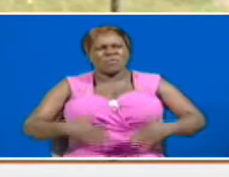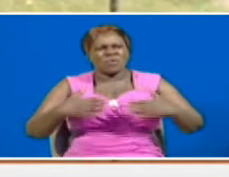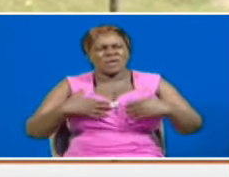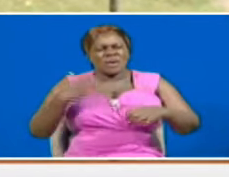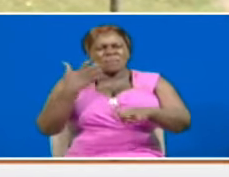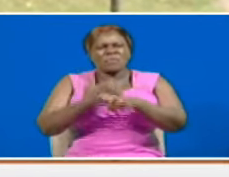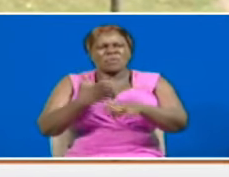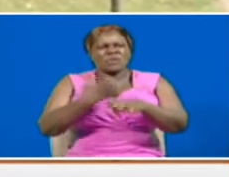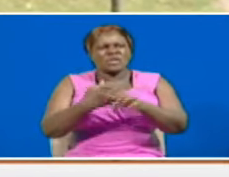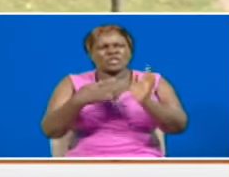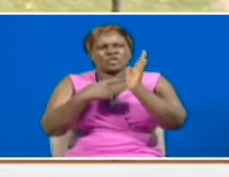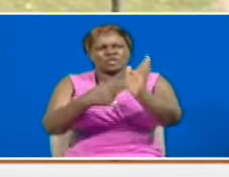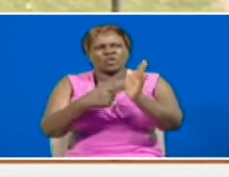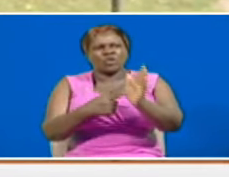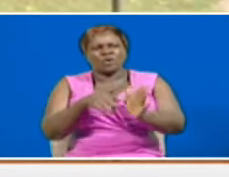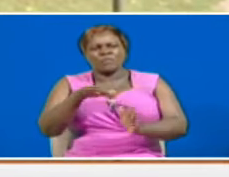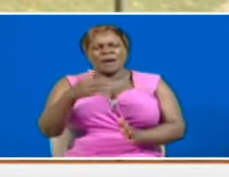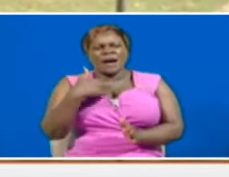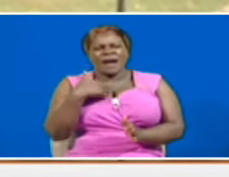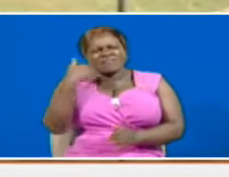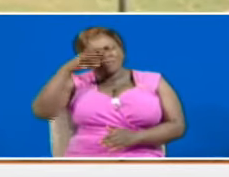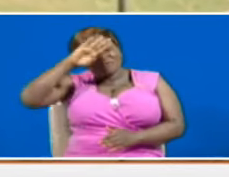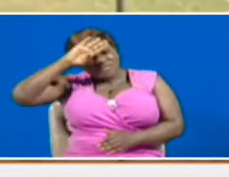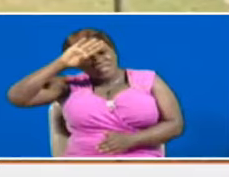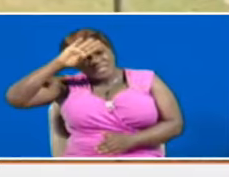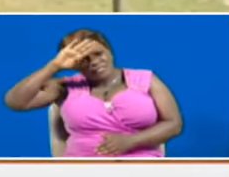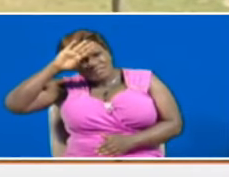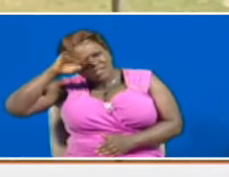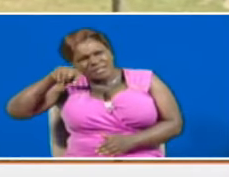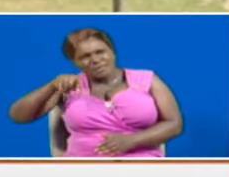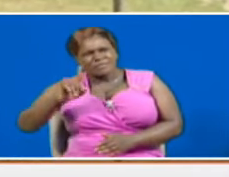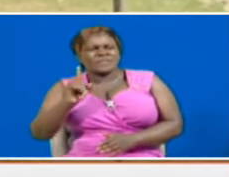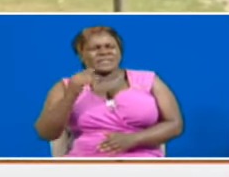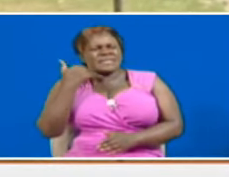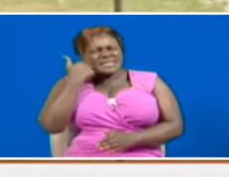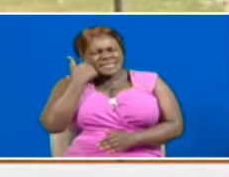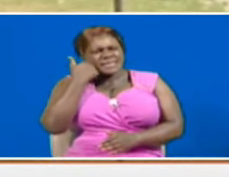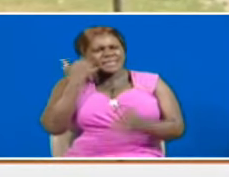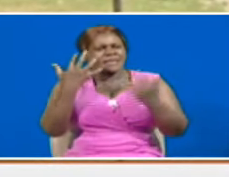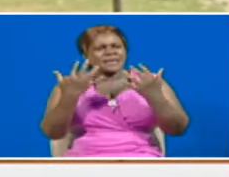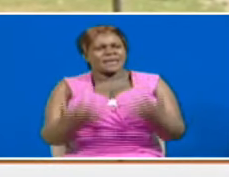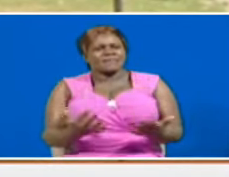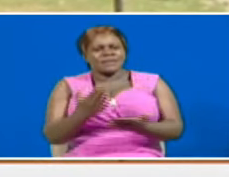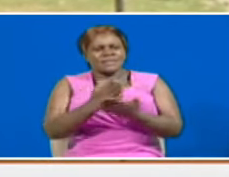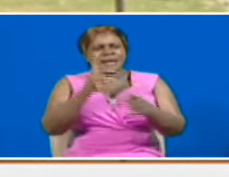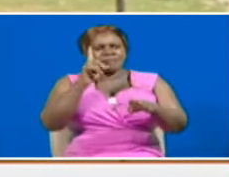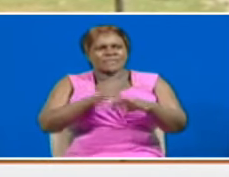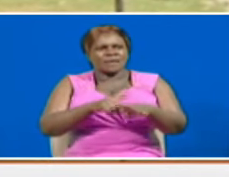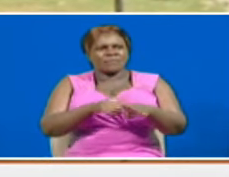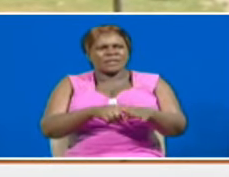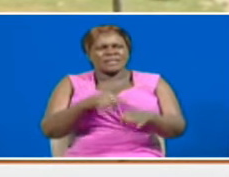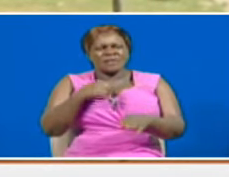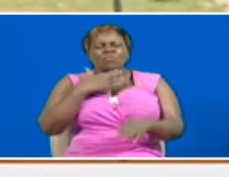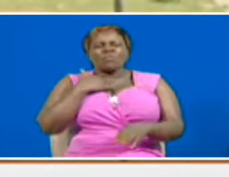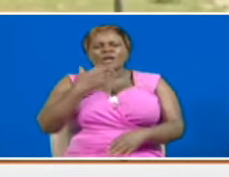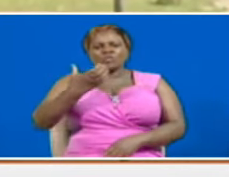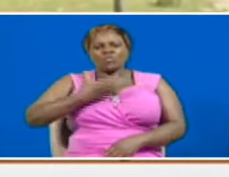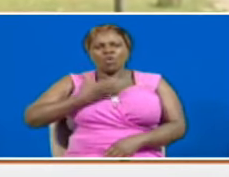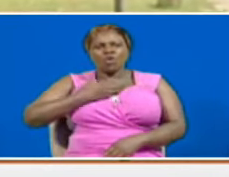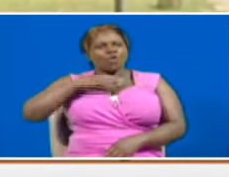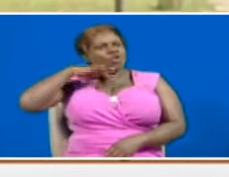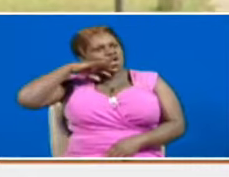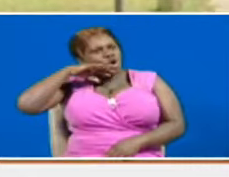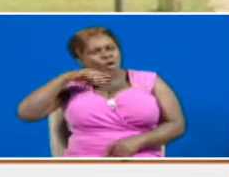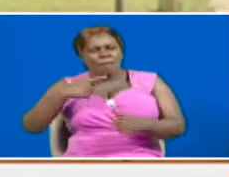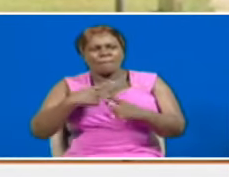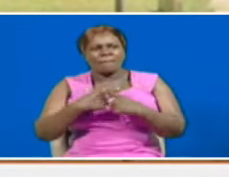showing. He had tick fever and he was in extremely poor condition. So sometimes people think they want to own big dogs, but owning